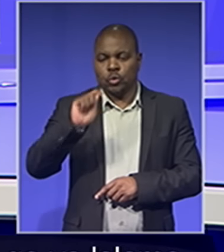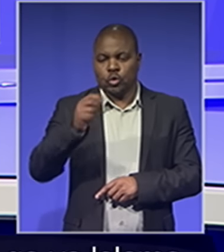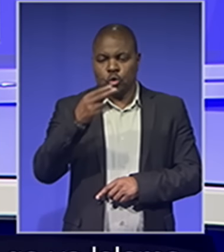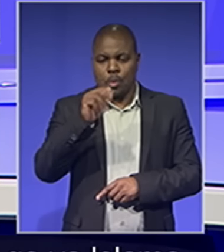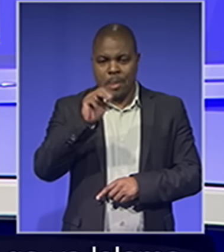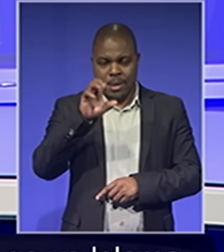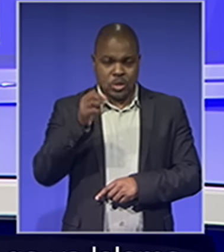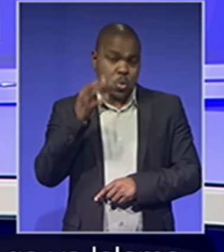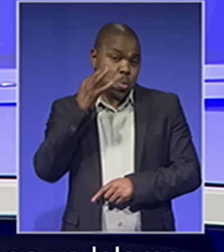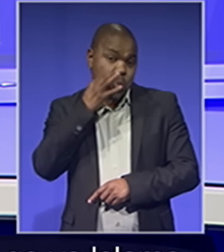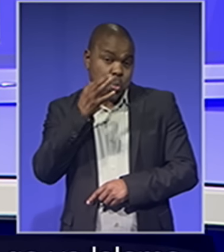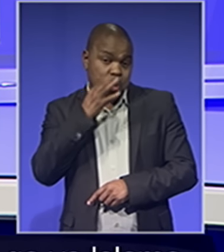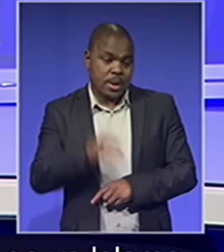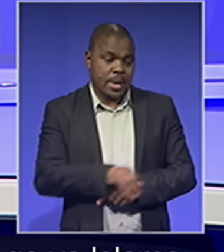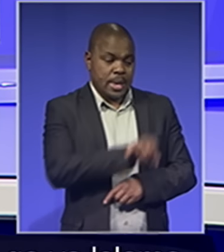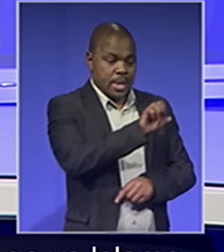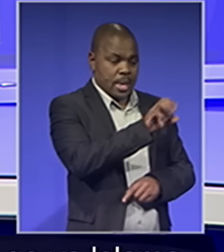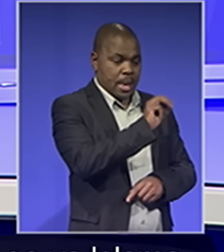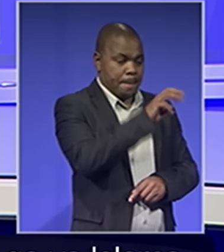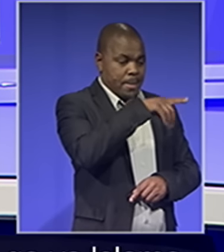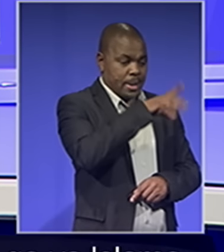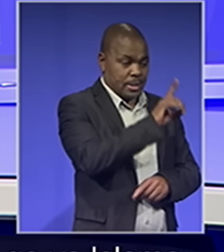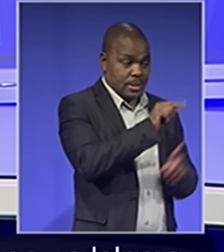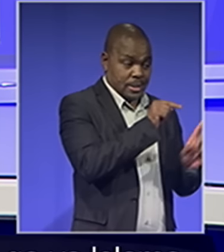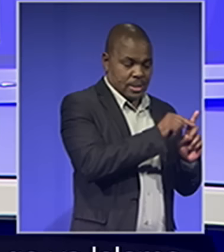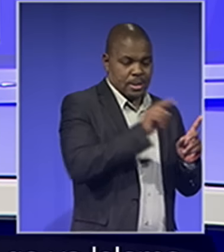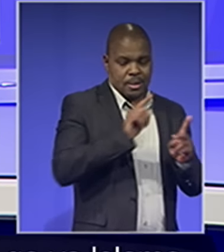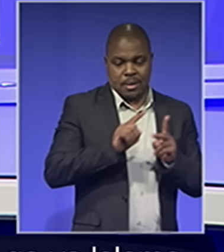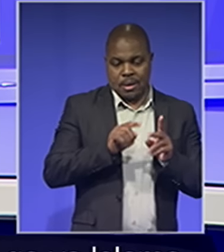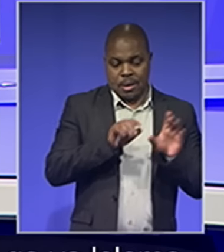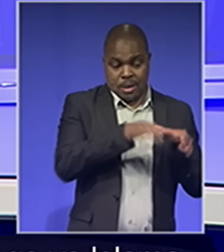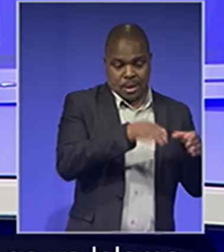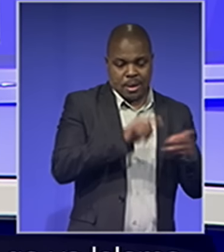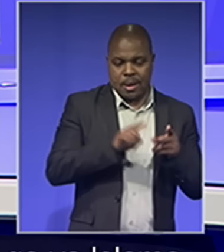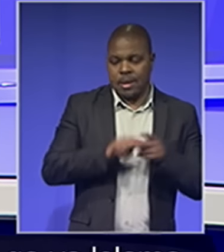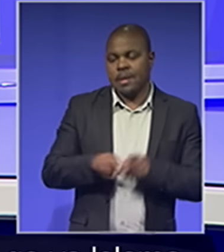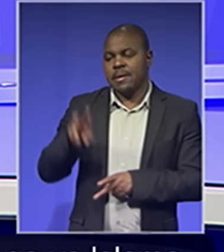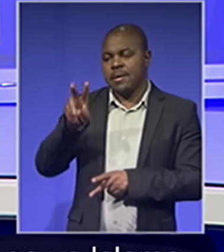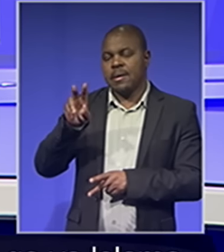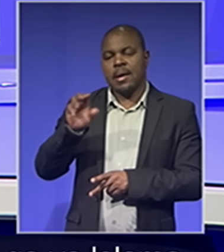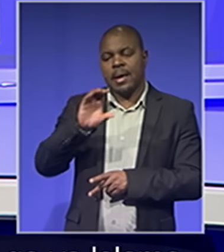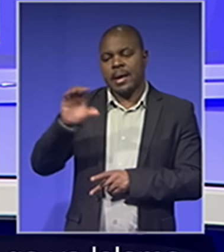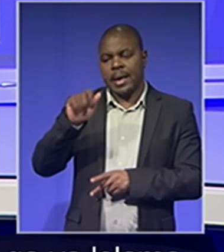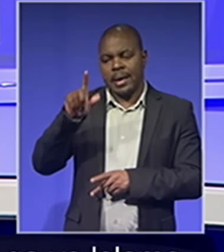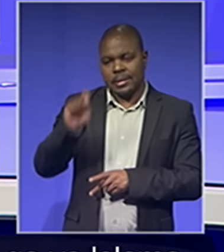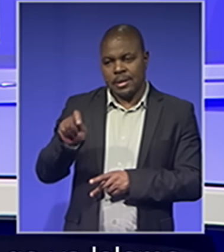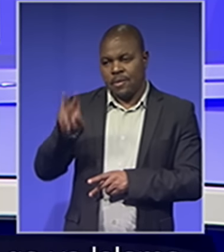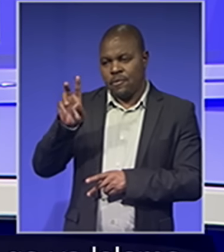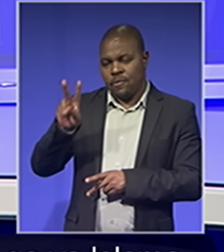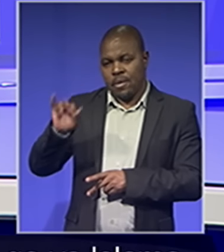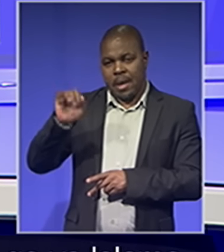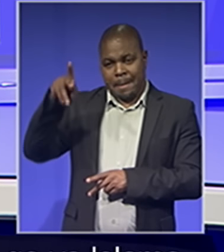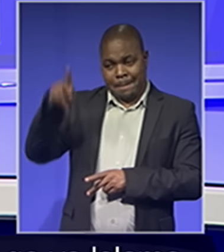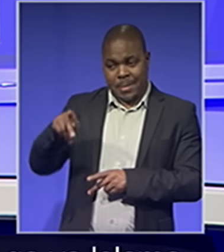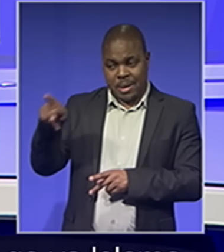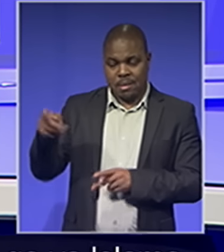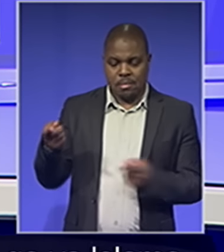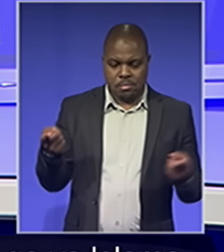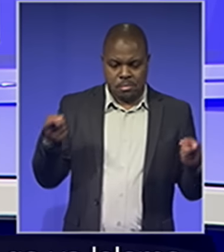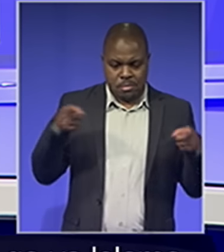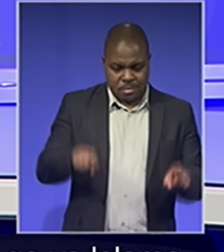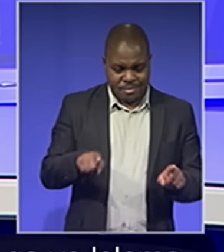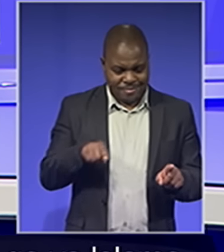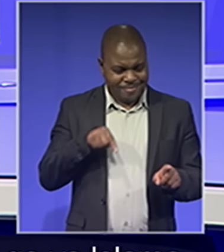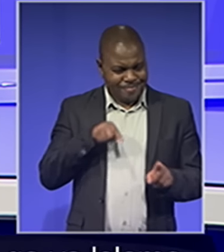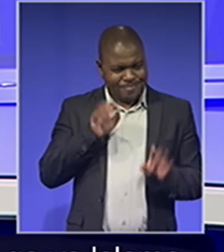re dikgolagano magareng ga EMPD le setlamo sa CAT VIP Protection di ne di sa lolama go simolola kwa ntlheng. Thomas a re